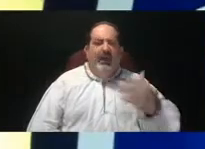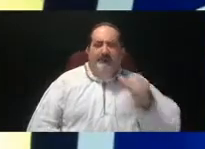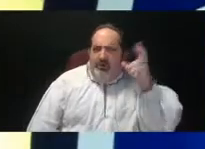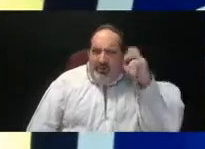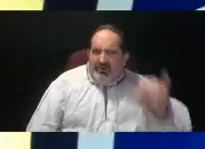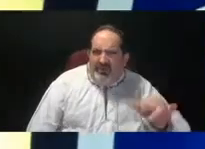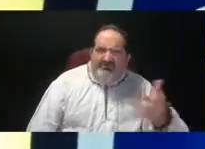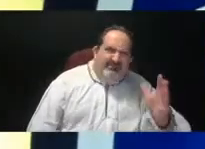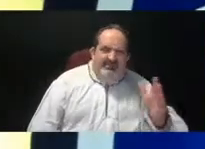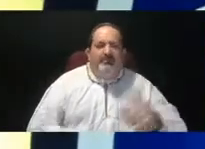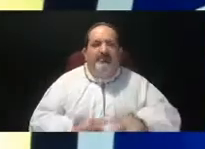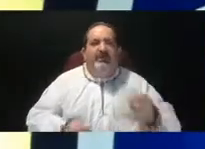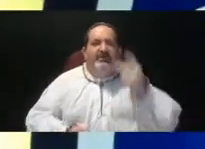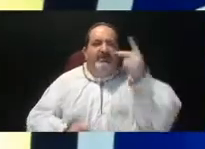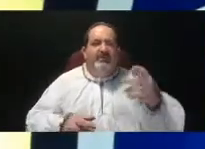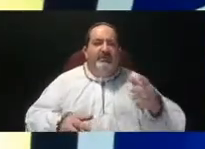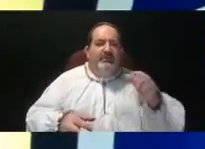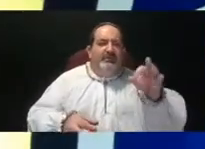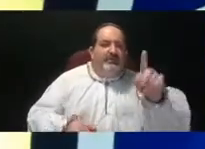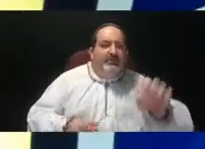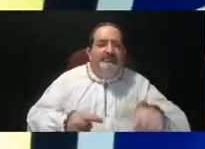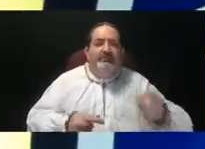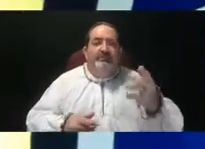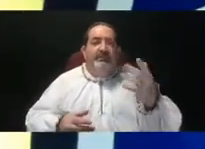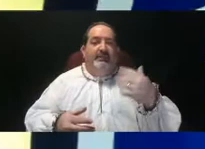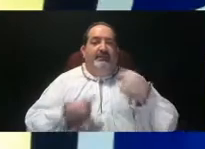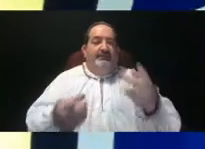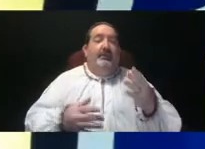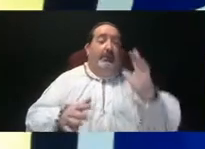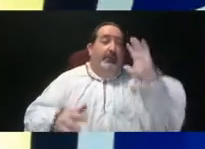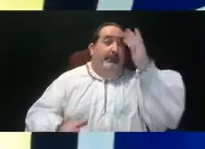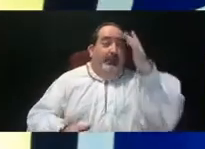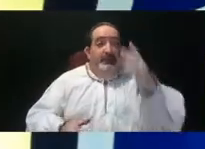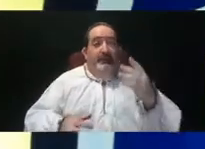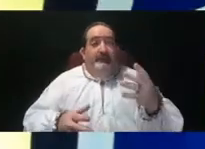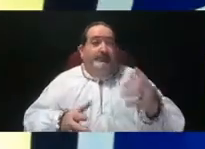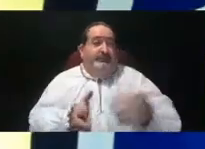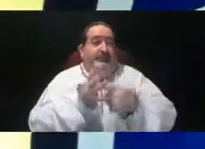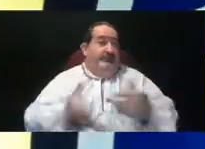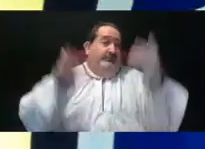give them this award that apparently they are so deserving for.